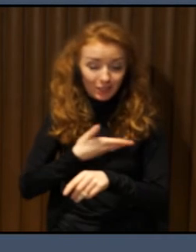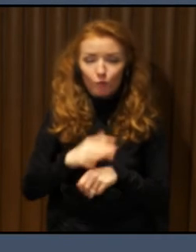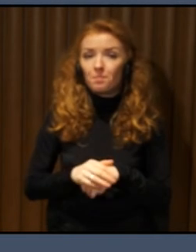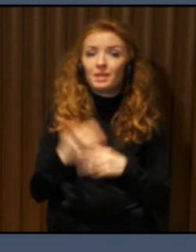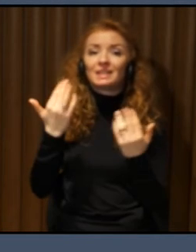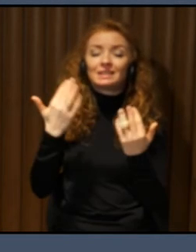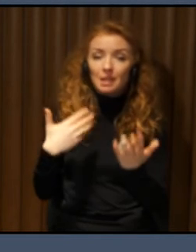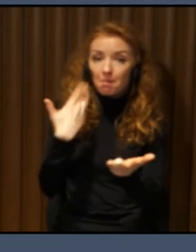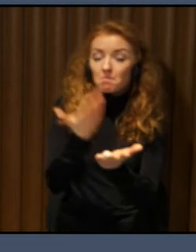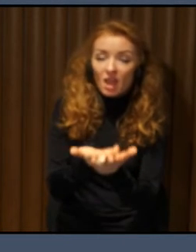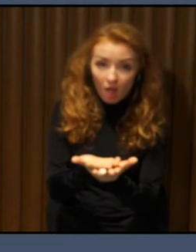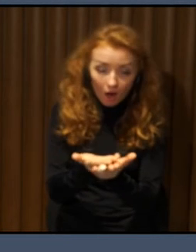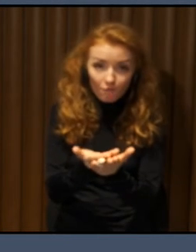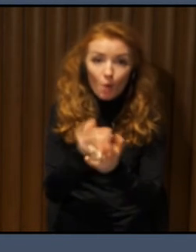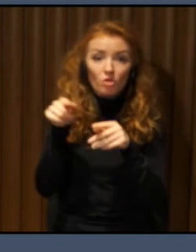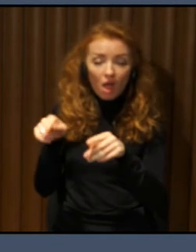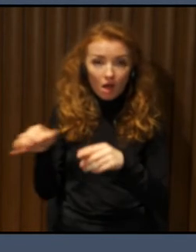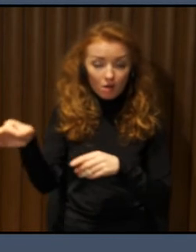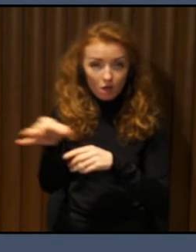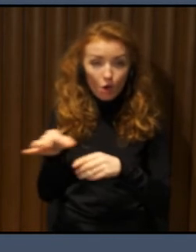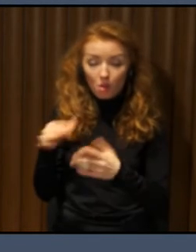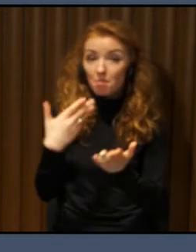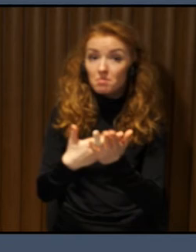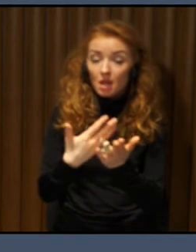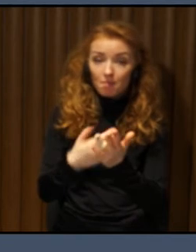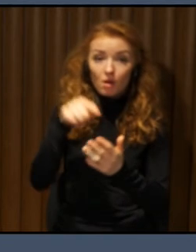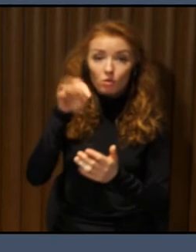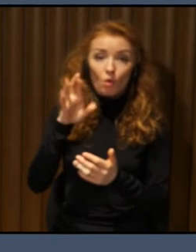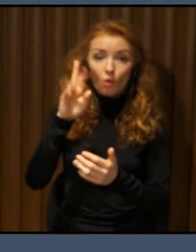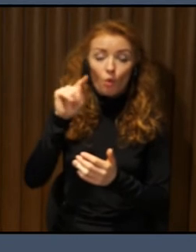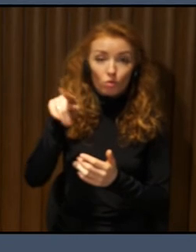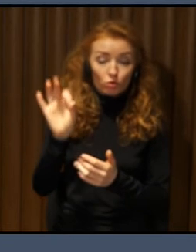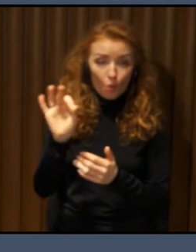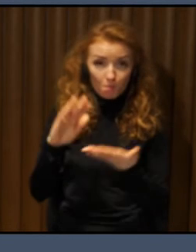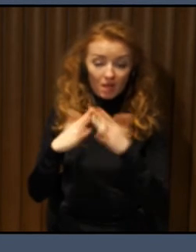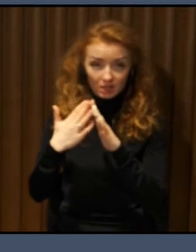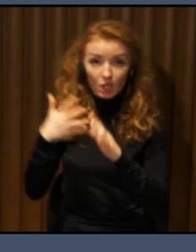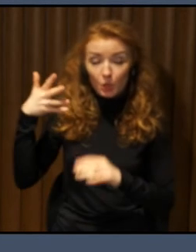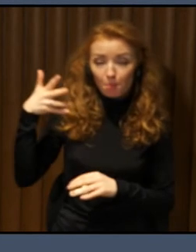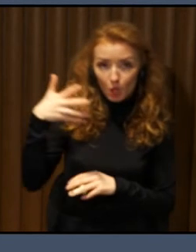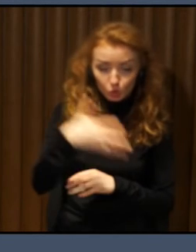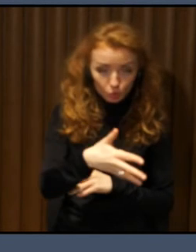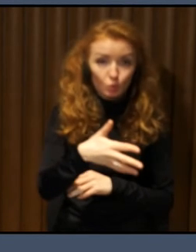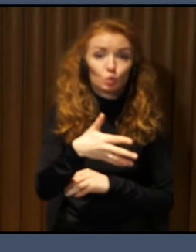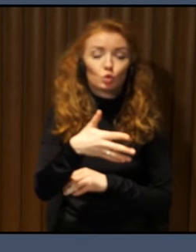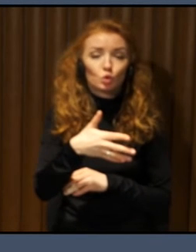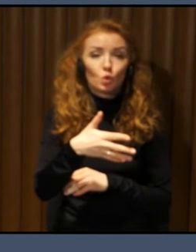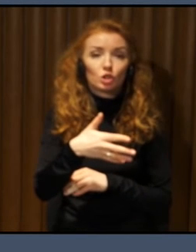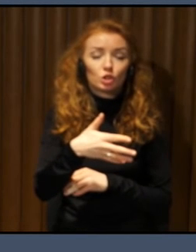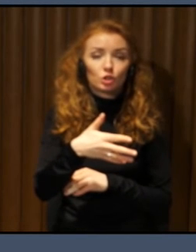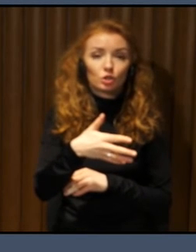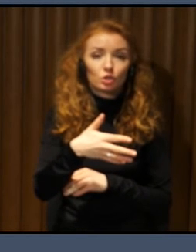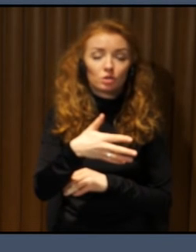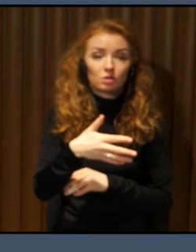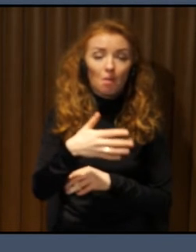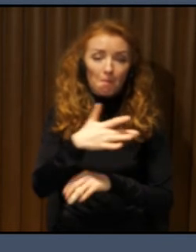when they're provided, um, what criteria they have, things like that. And so what's interesting here is we've opened up a